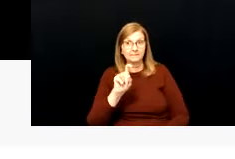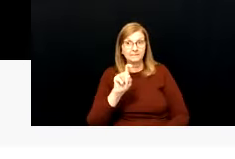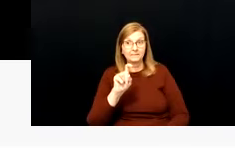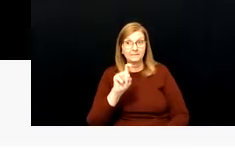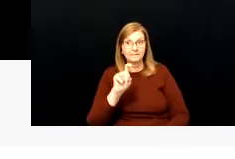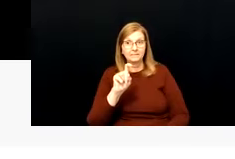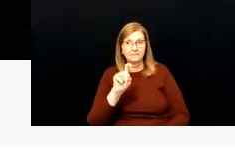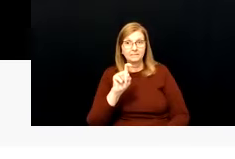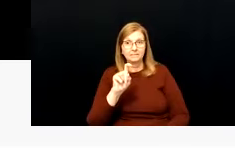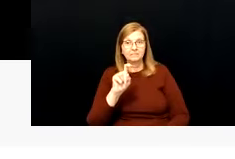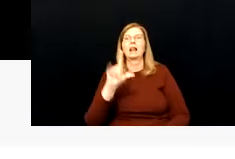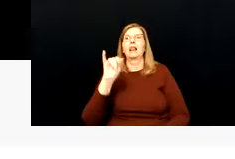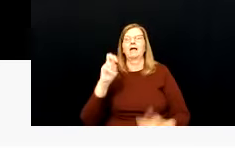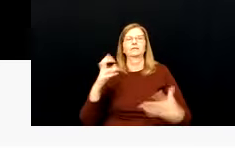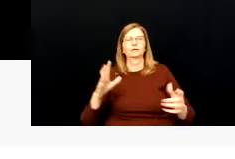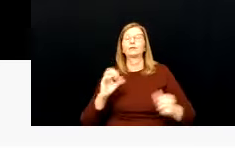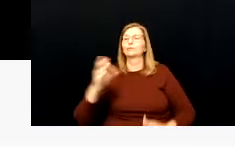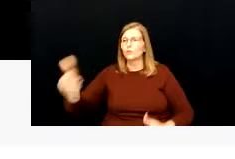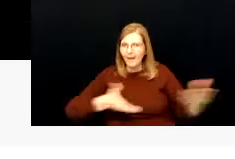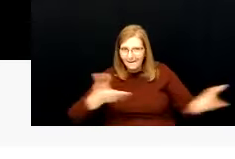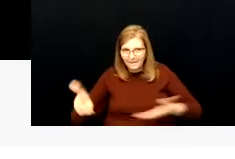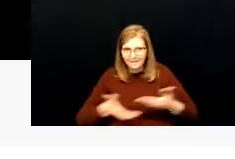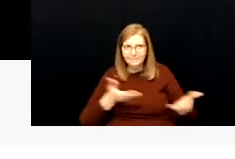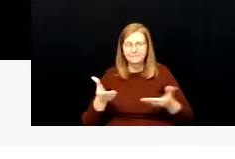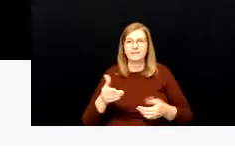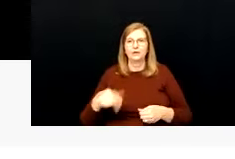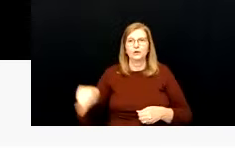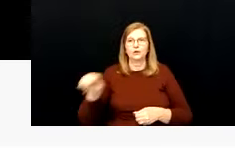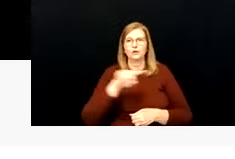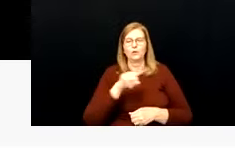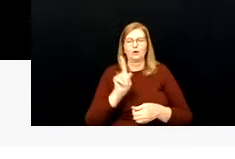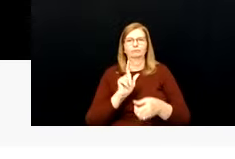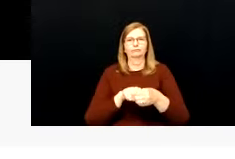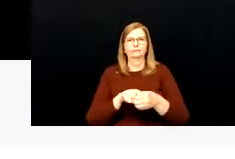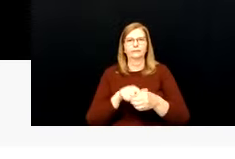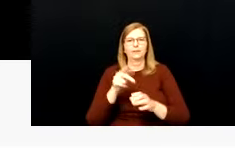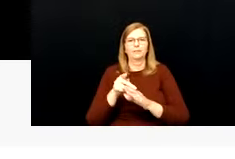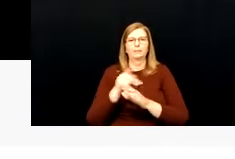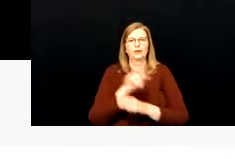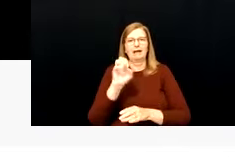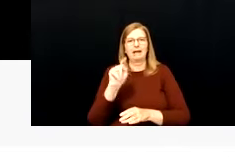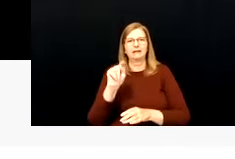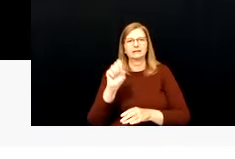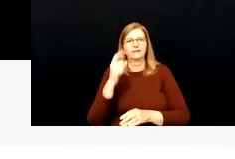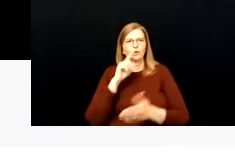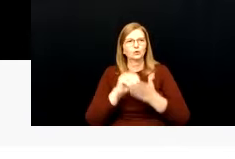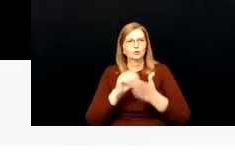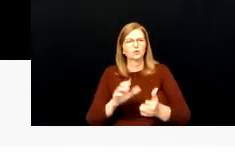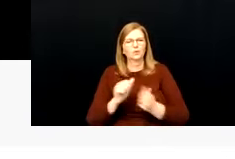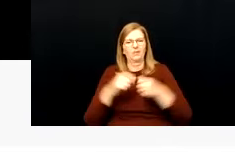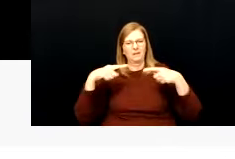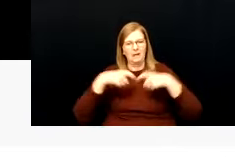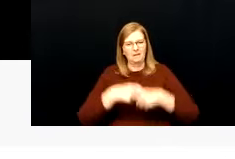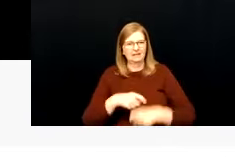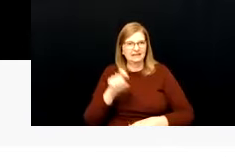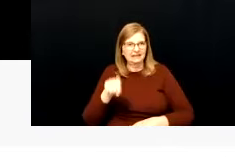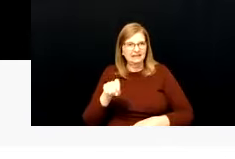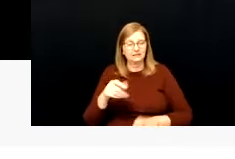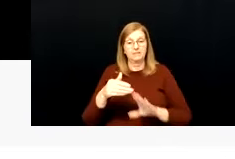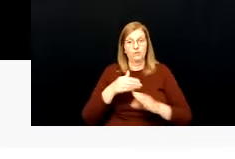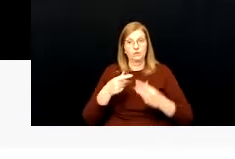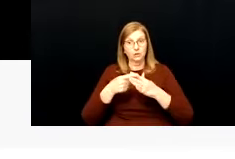We are live. Okay, welcome everybody. You are logged into the Pre-ETS for students with complex needs. Before we get started,